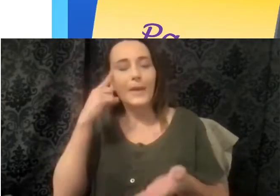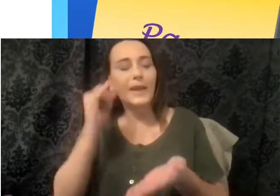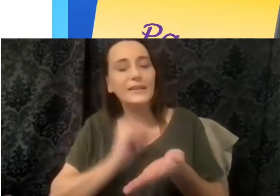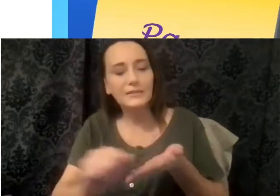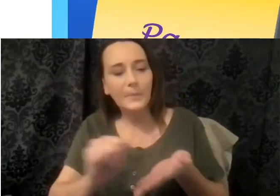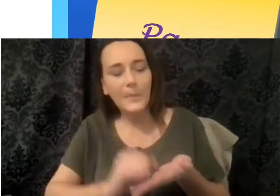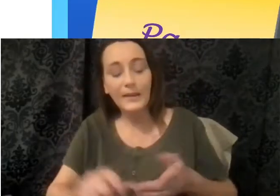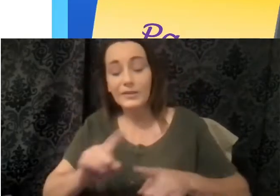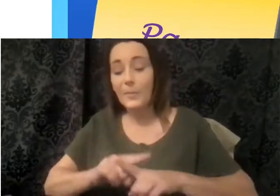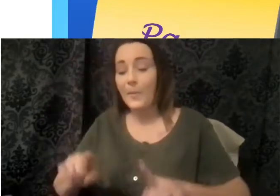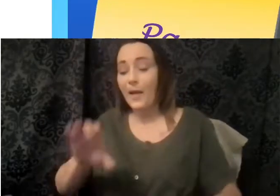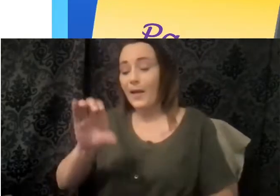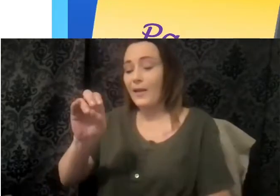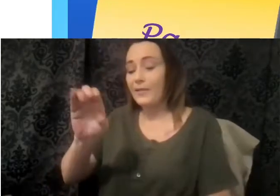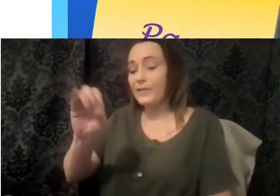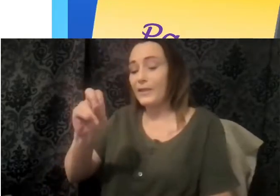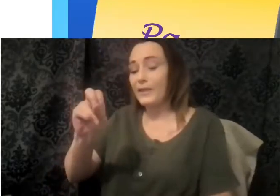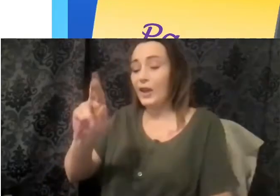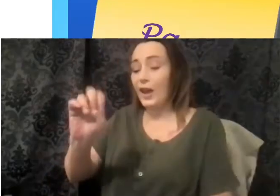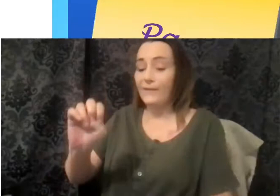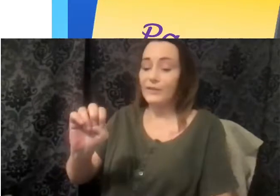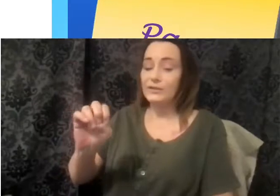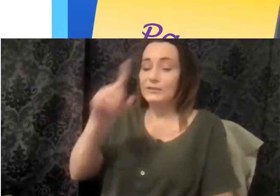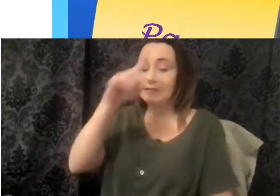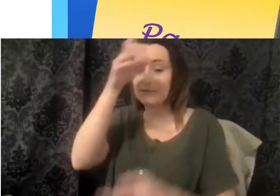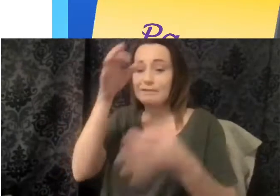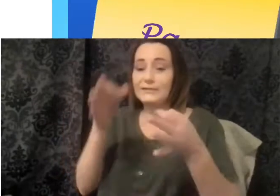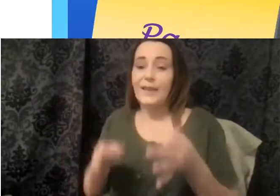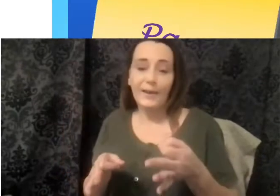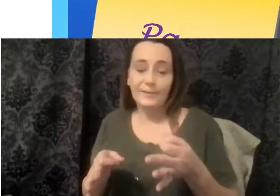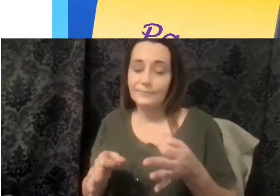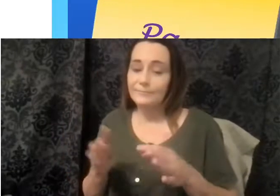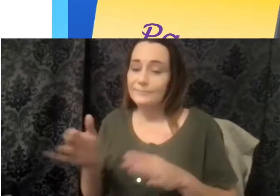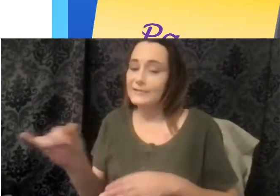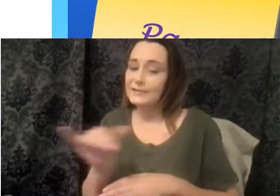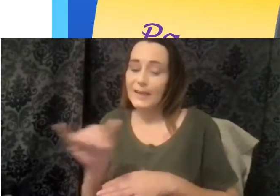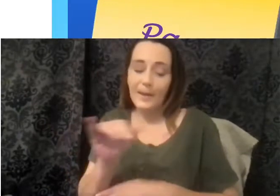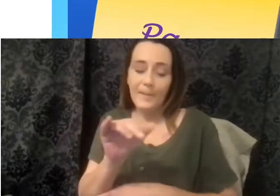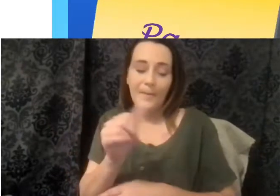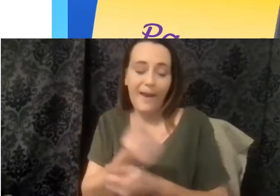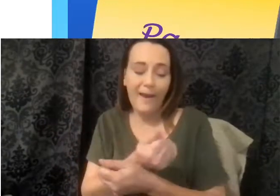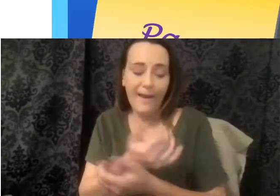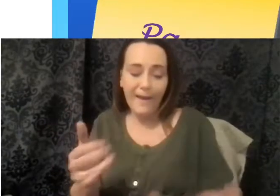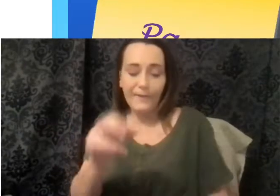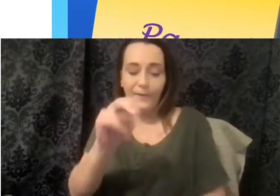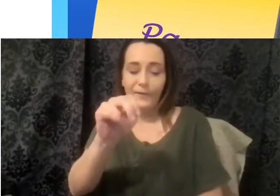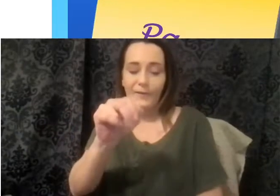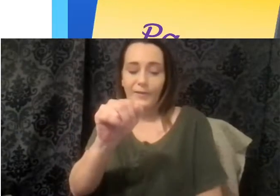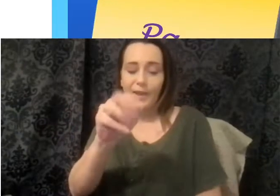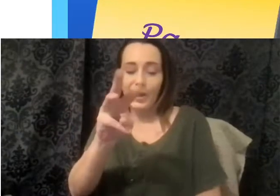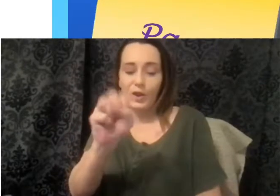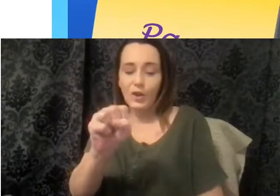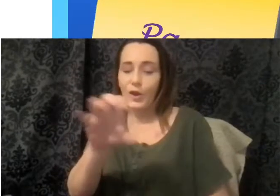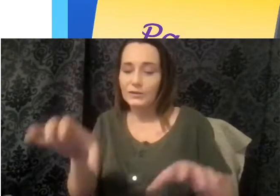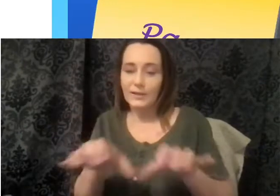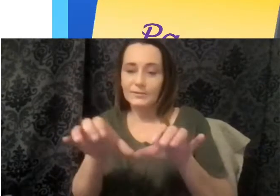to decide, as it does on everything else NAWS does. So that's as simple as I can put it.